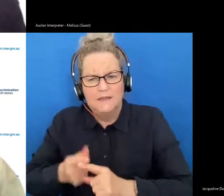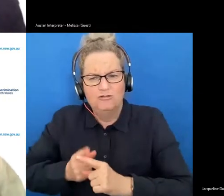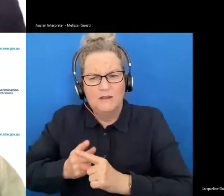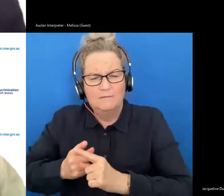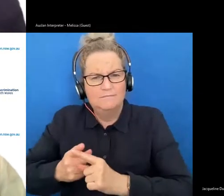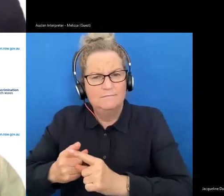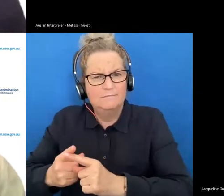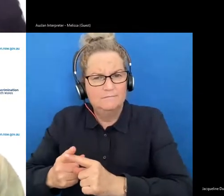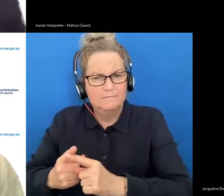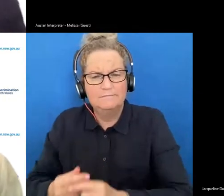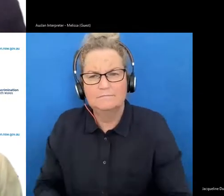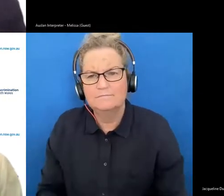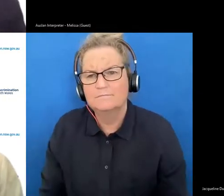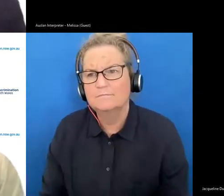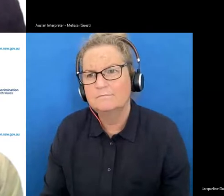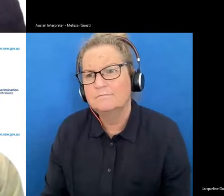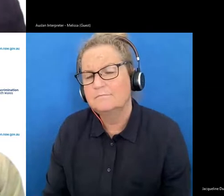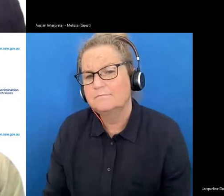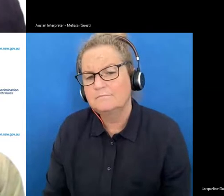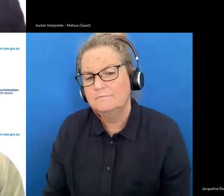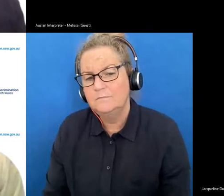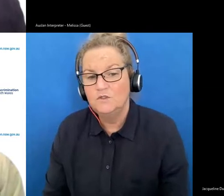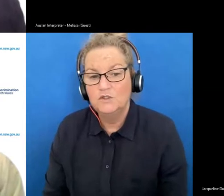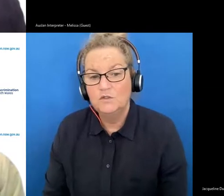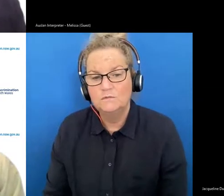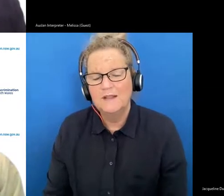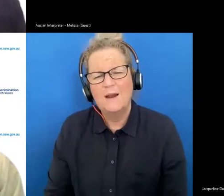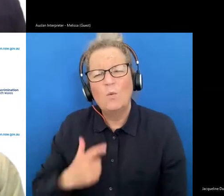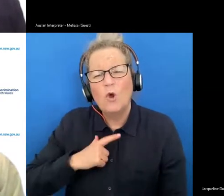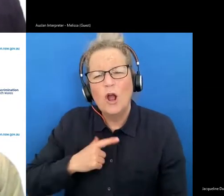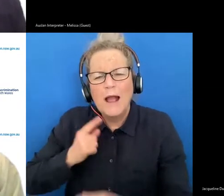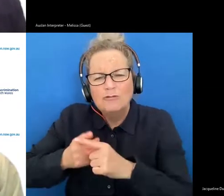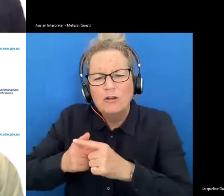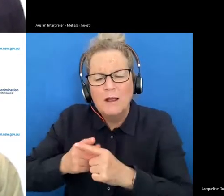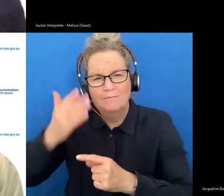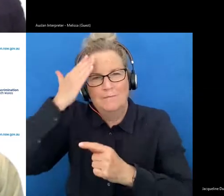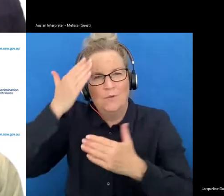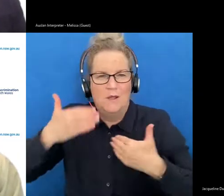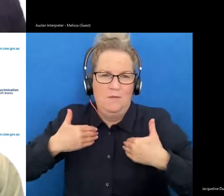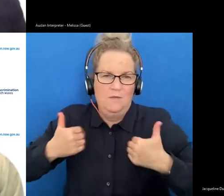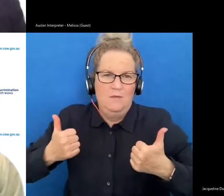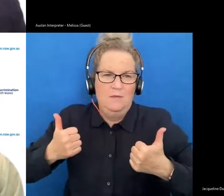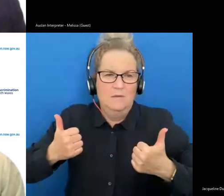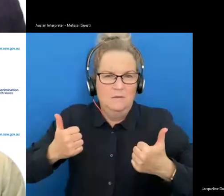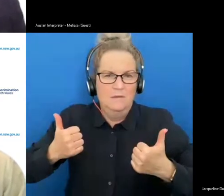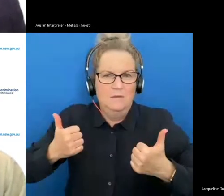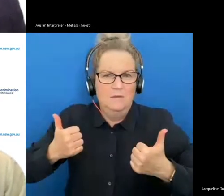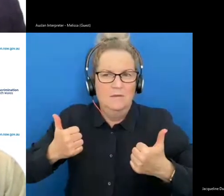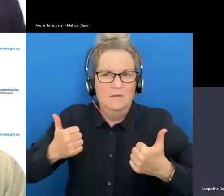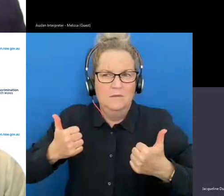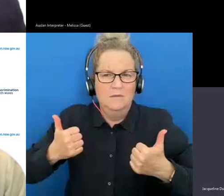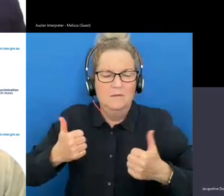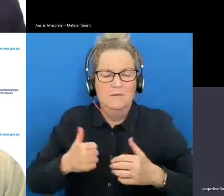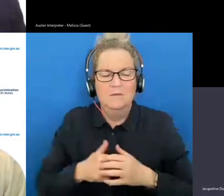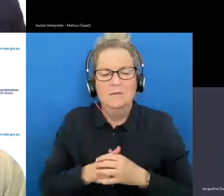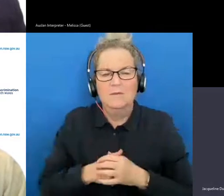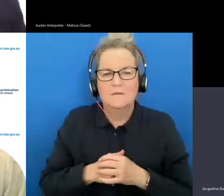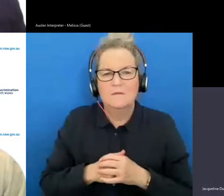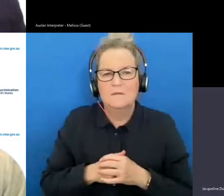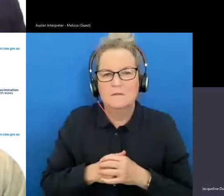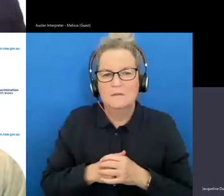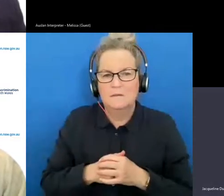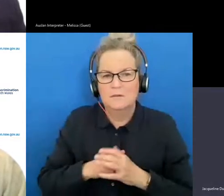could. So for my mental health, it was so important. Absolutely.